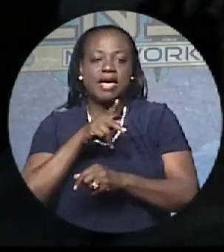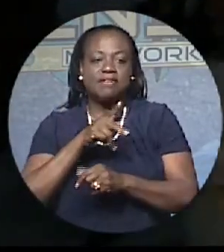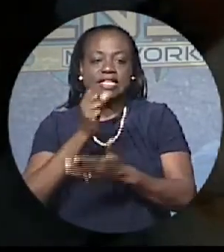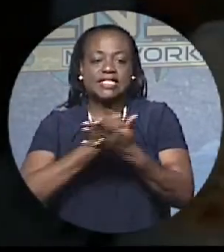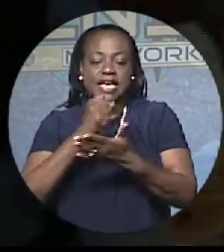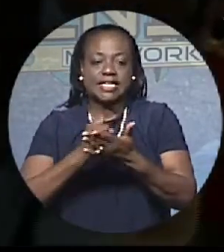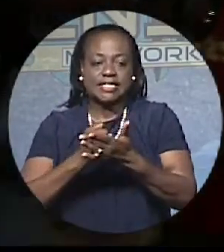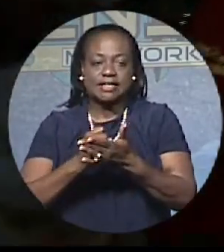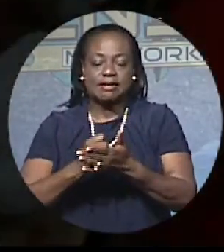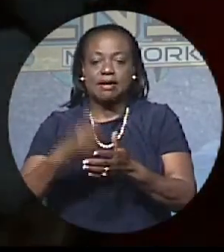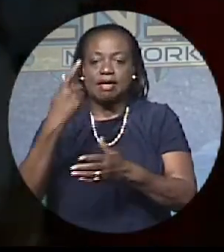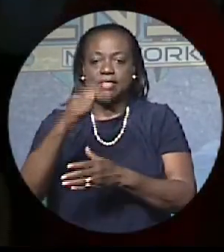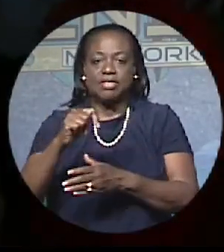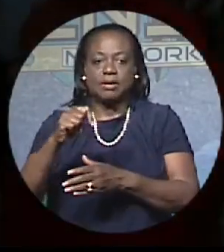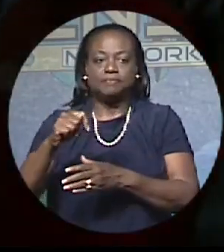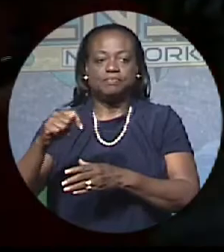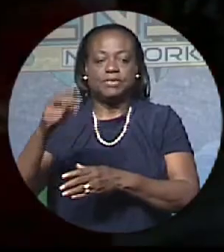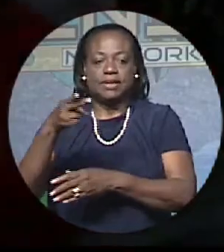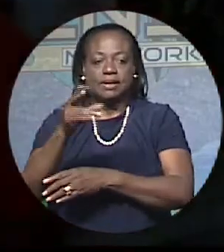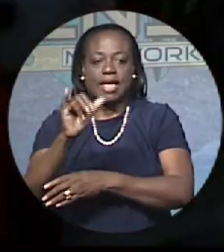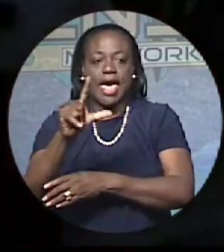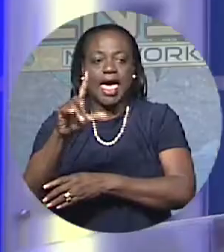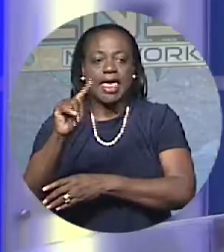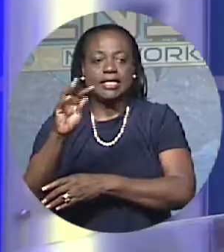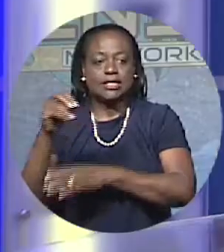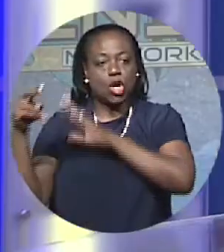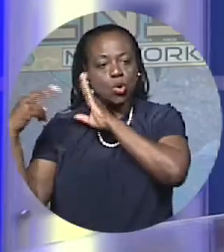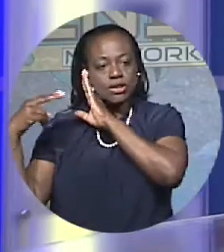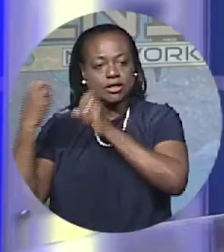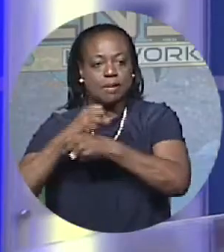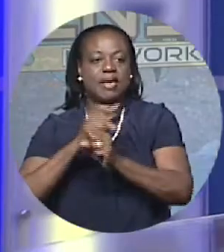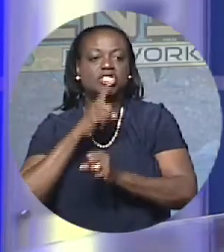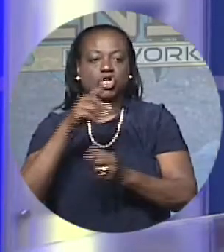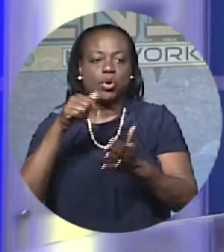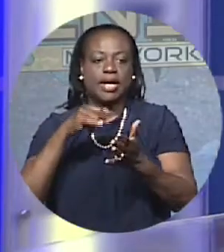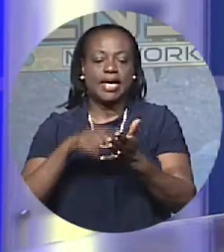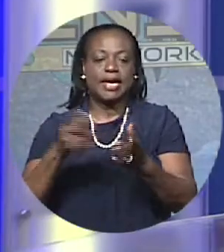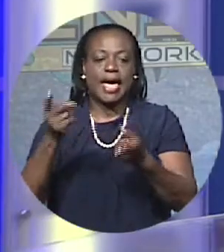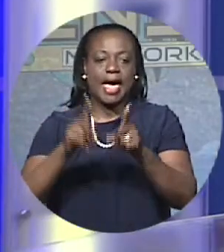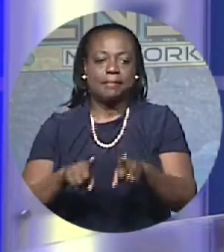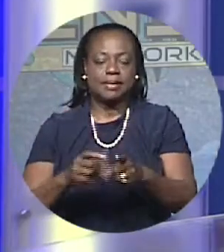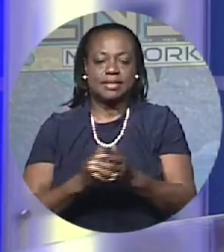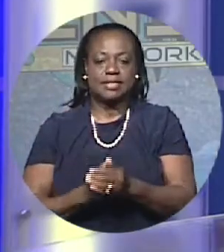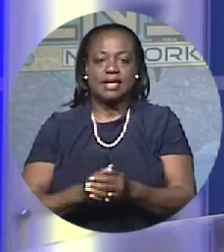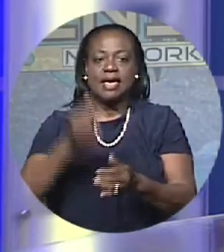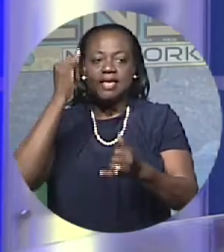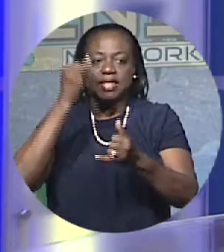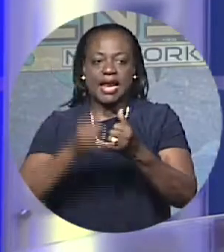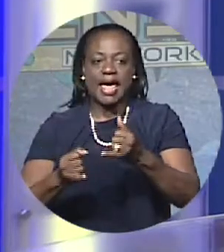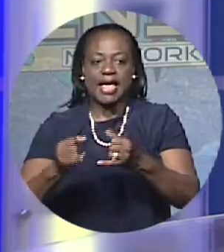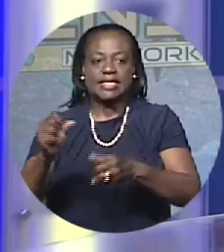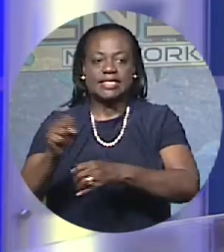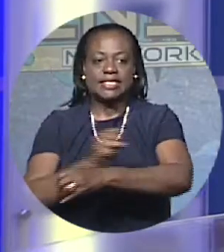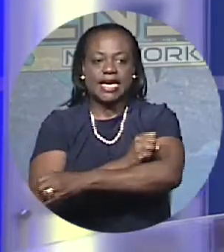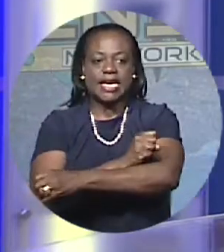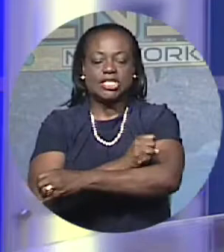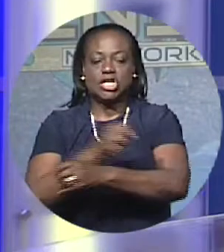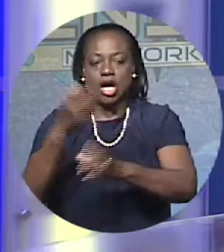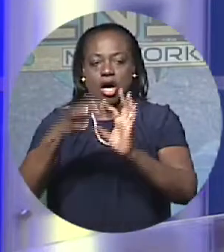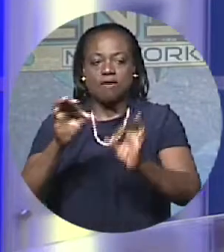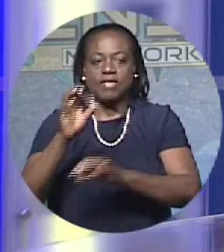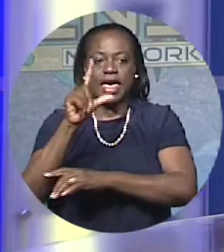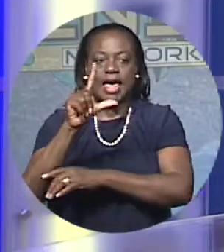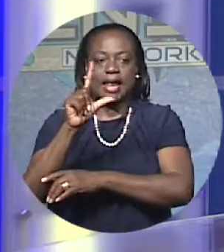want to really give kudos to make sure that happens. The final stage of the multi-million-dollar redevelopment of the Lynden